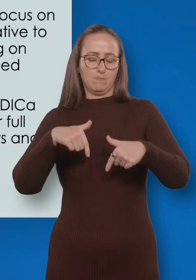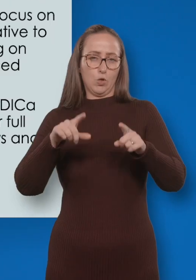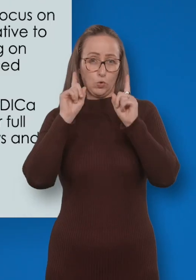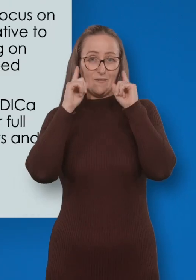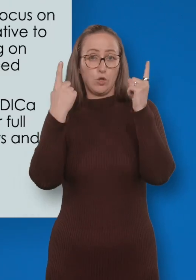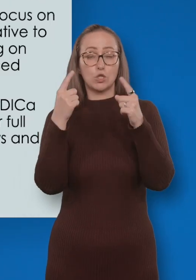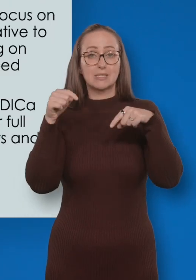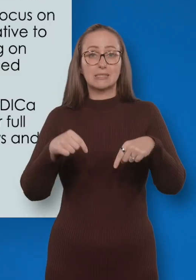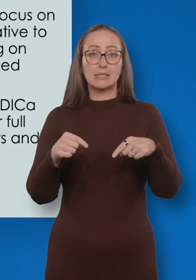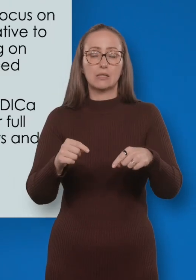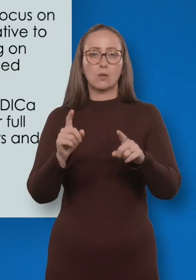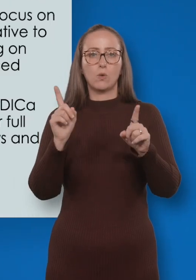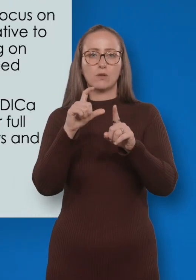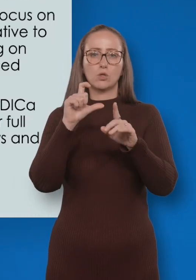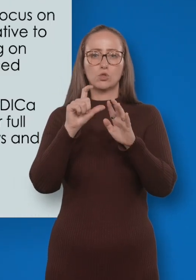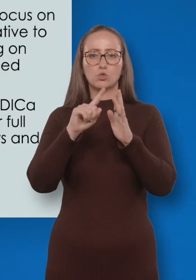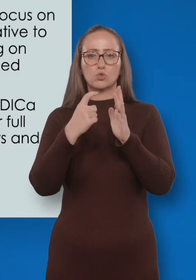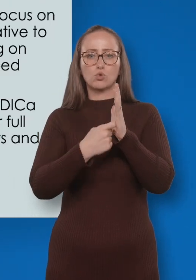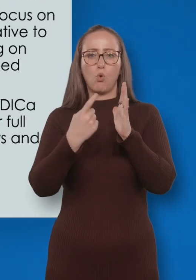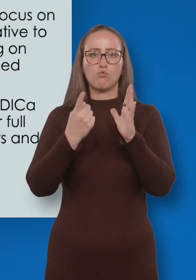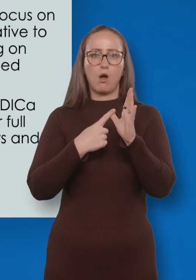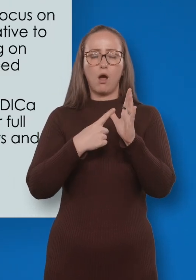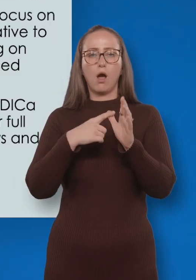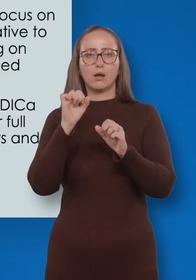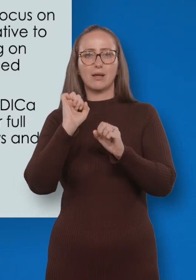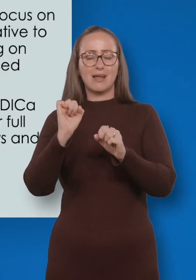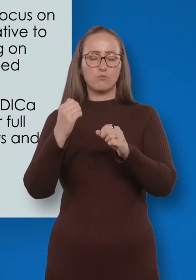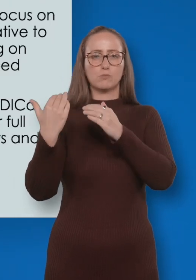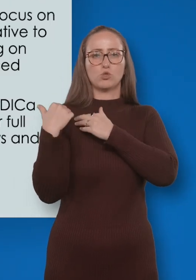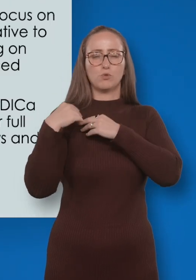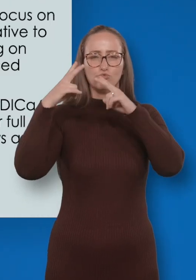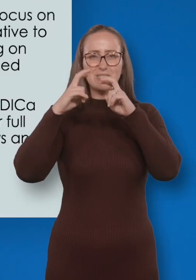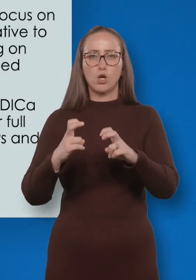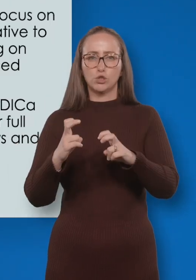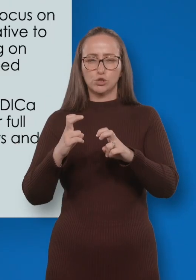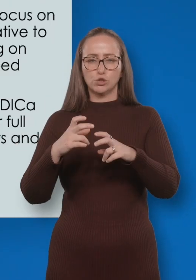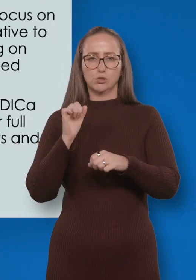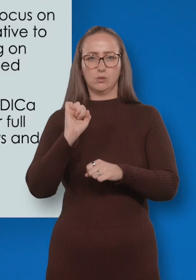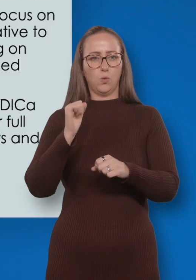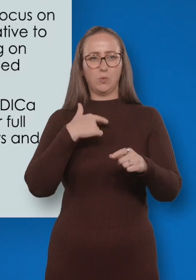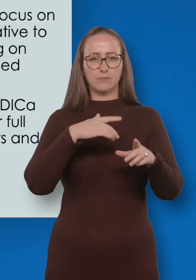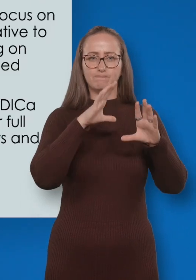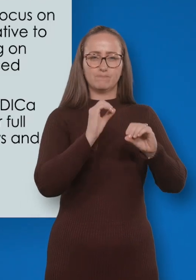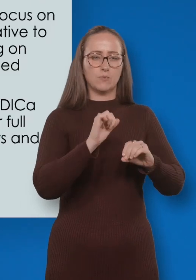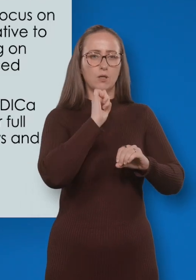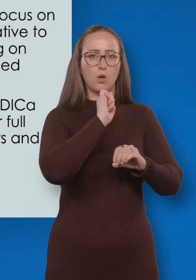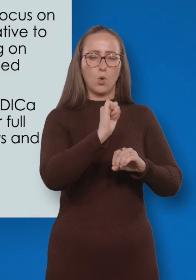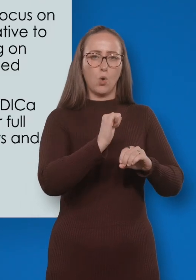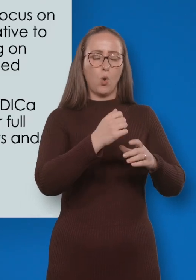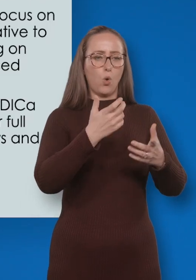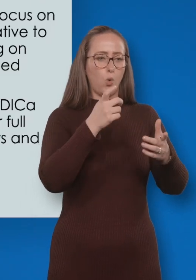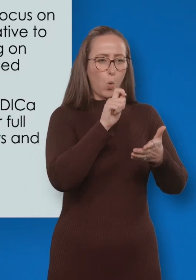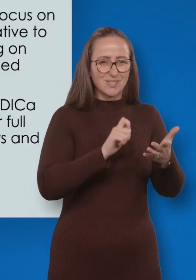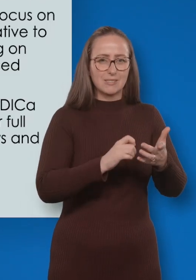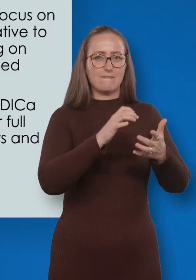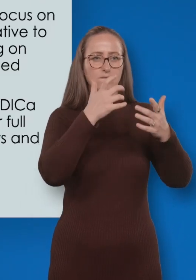university to DORA Concordat, so responsible research evaluation, means that we're moving away from these quantitative metrics and looking much